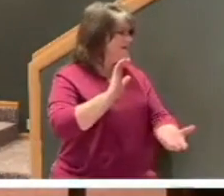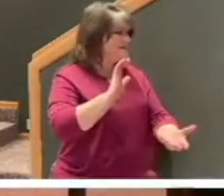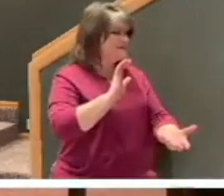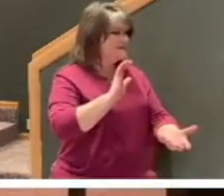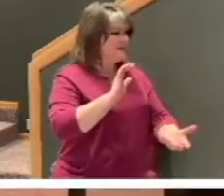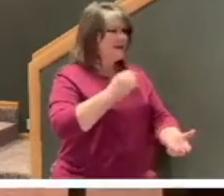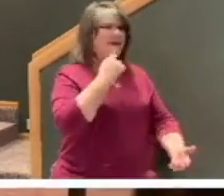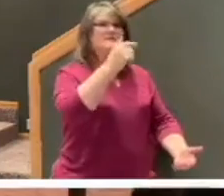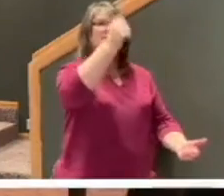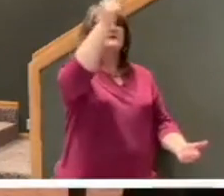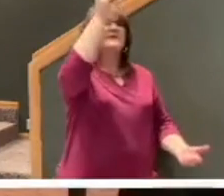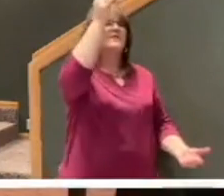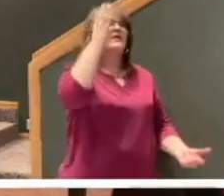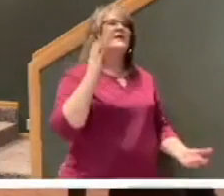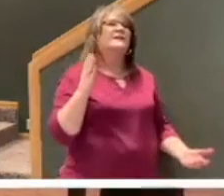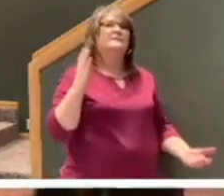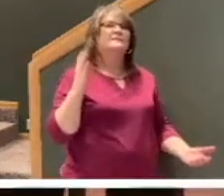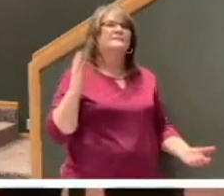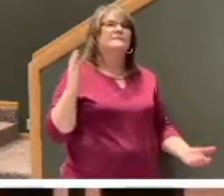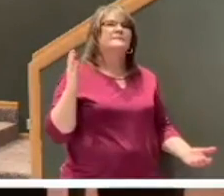and you say, God,